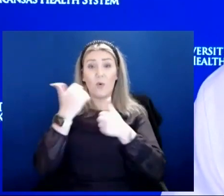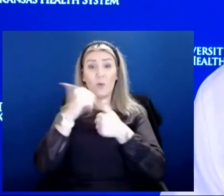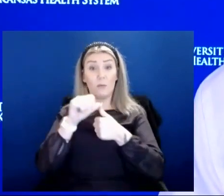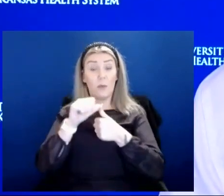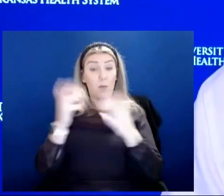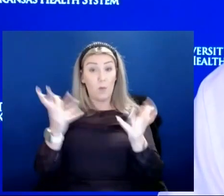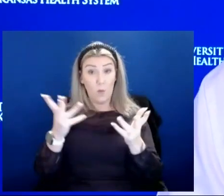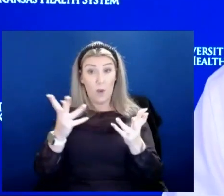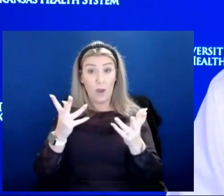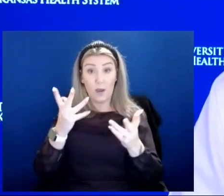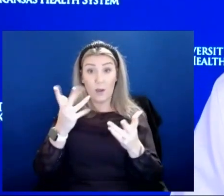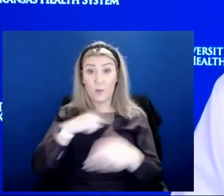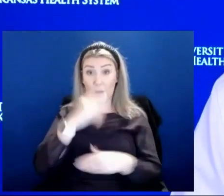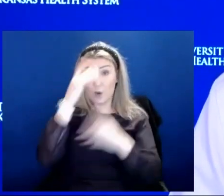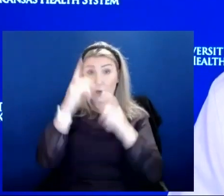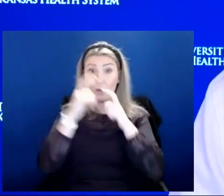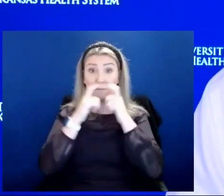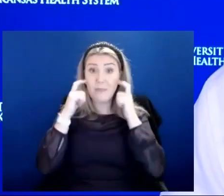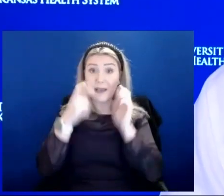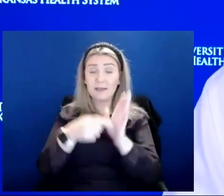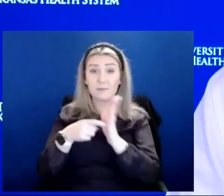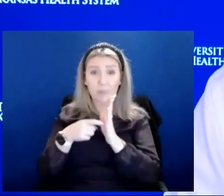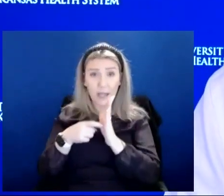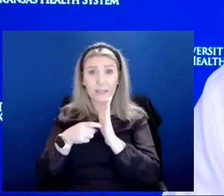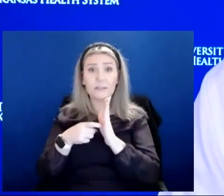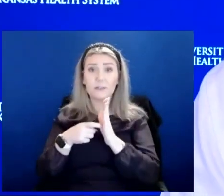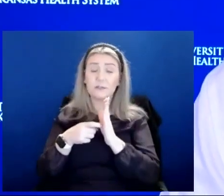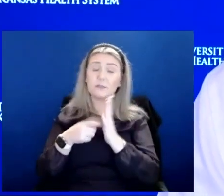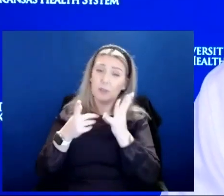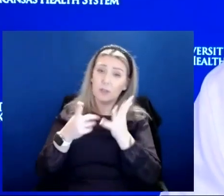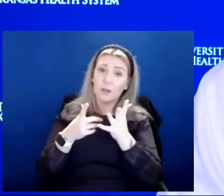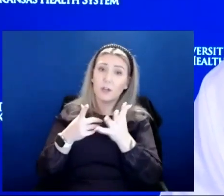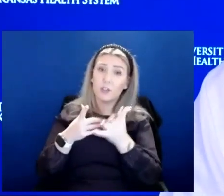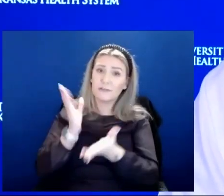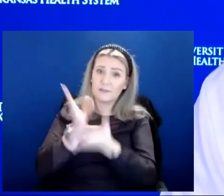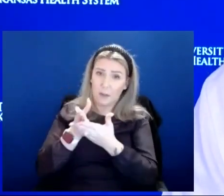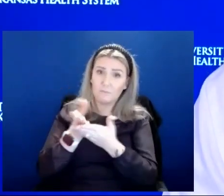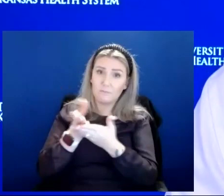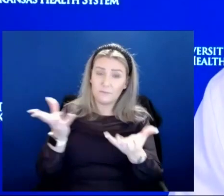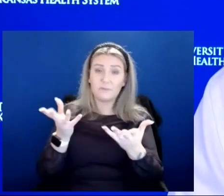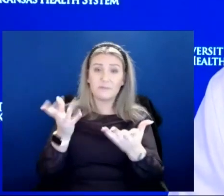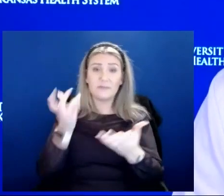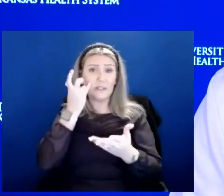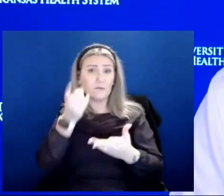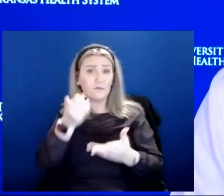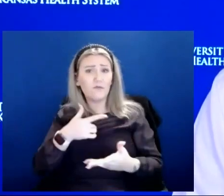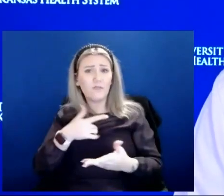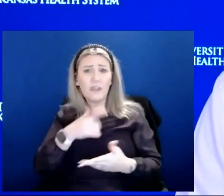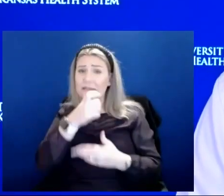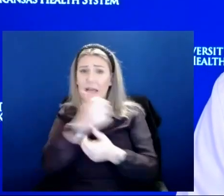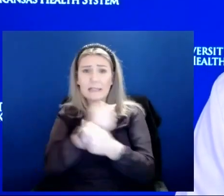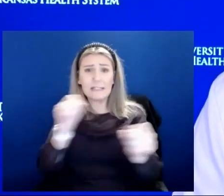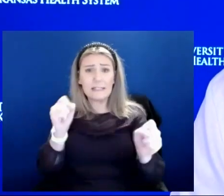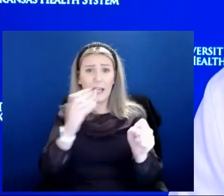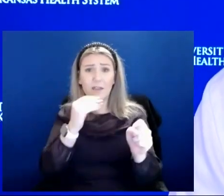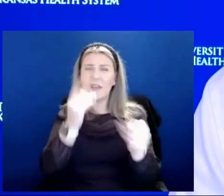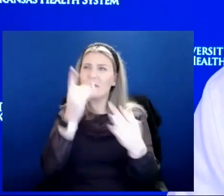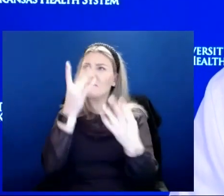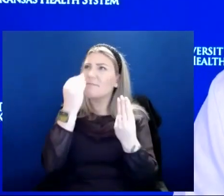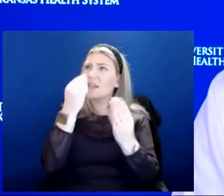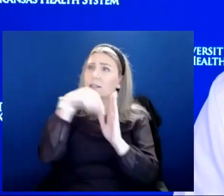mask mandates are really have gone away. If you do feel unsafe, and be thoughtful about those situations that you're